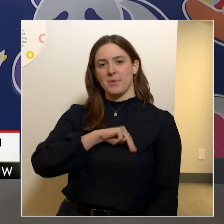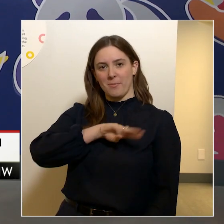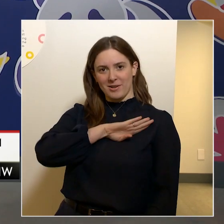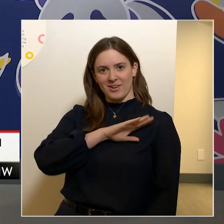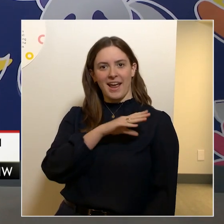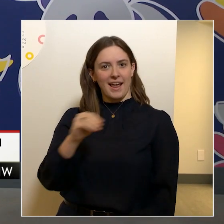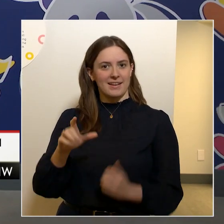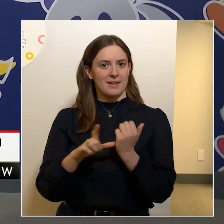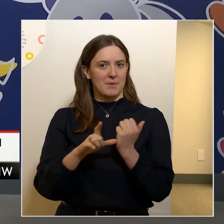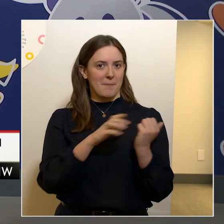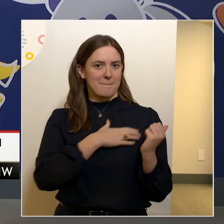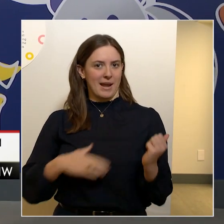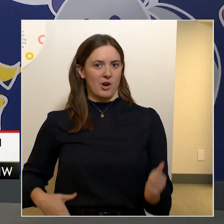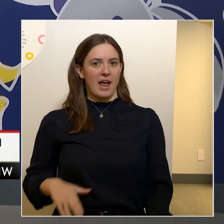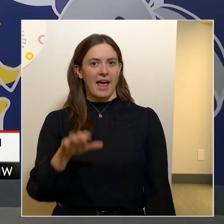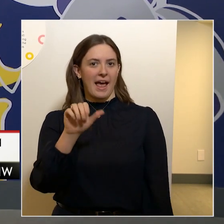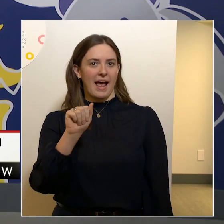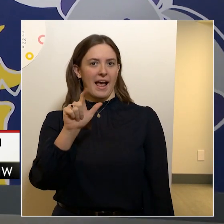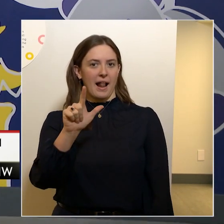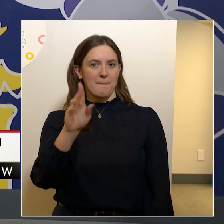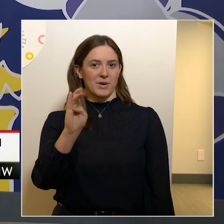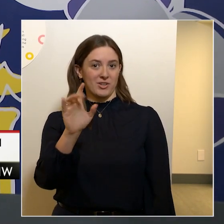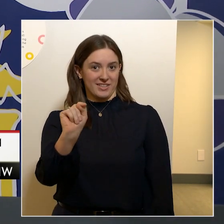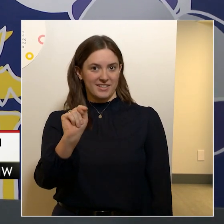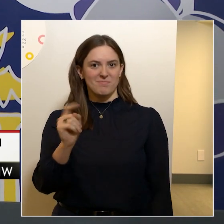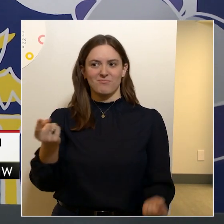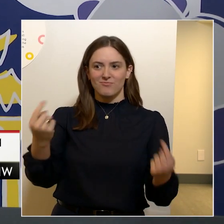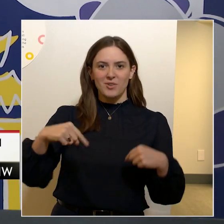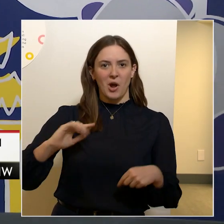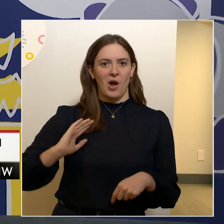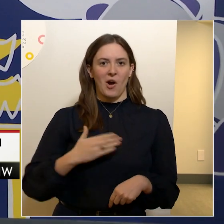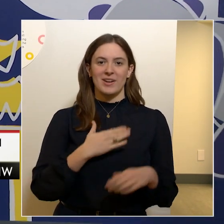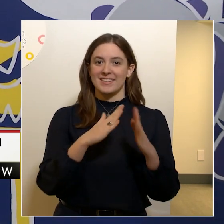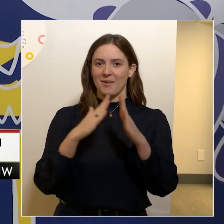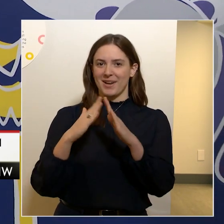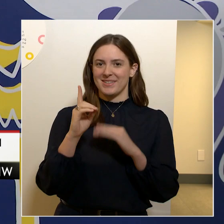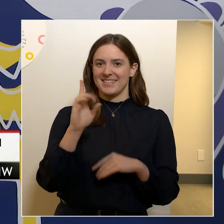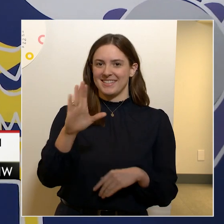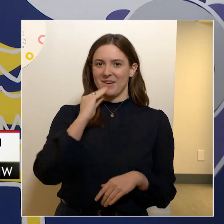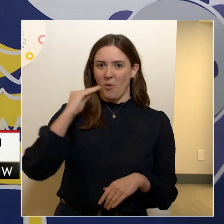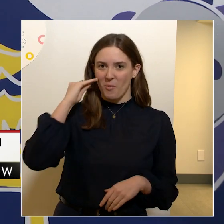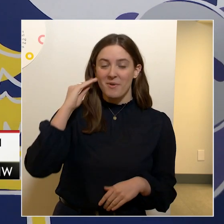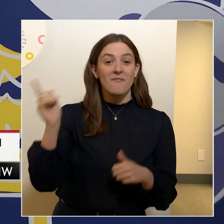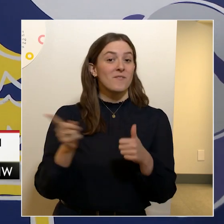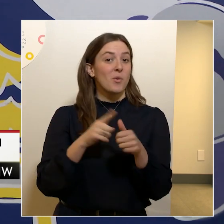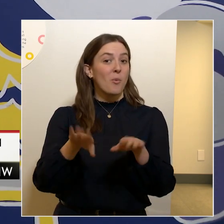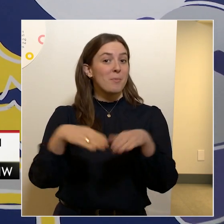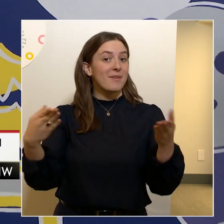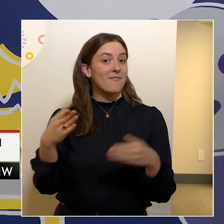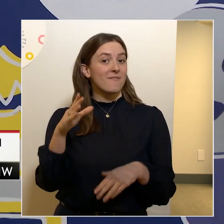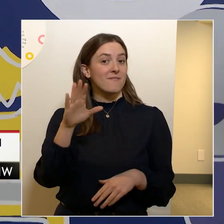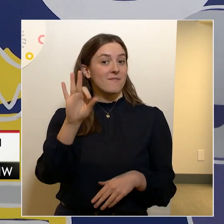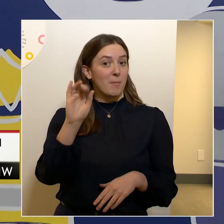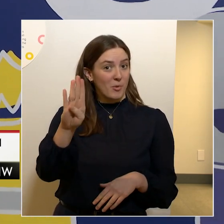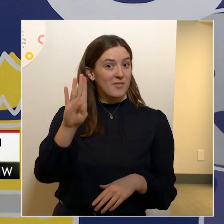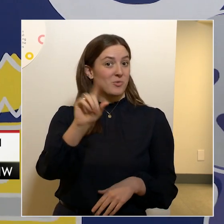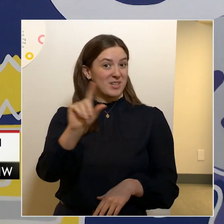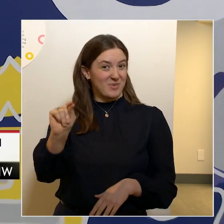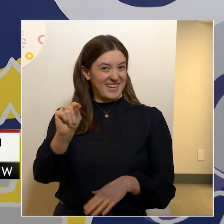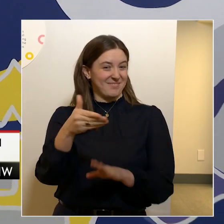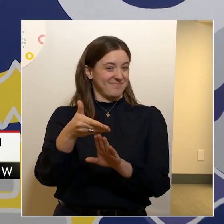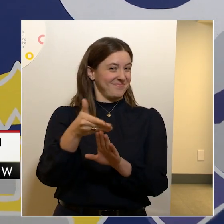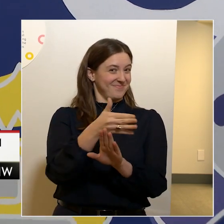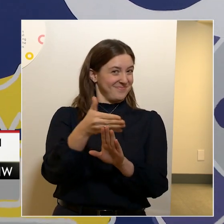our downtown DC home, which we first opened in February of 2020, just before